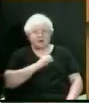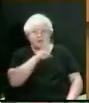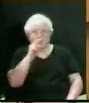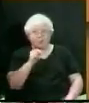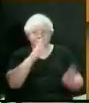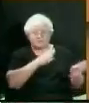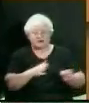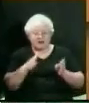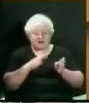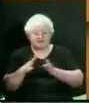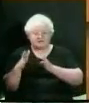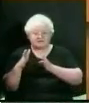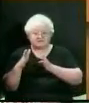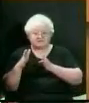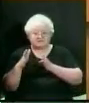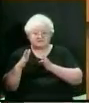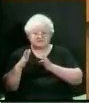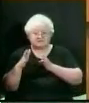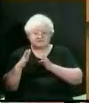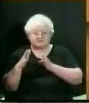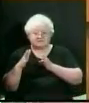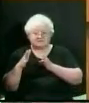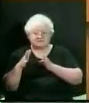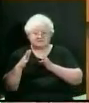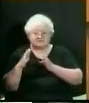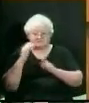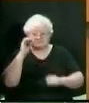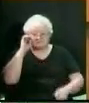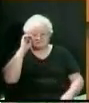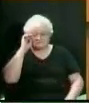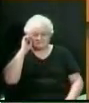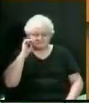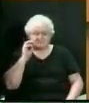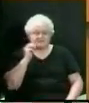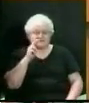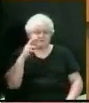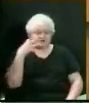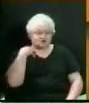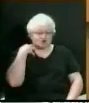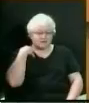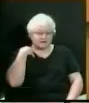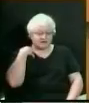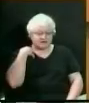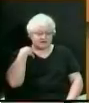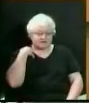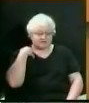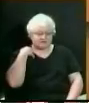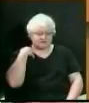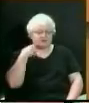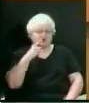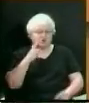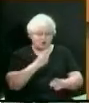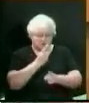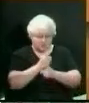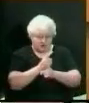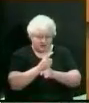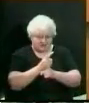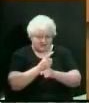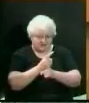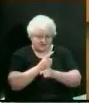Or we need to look at any type of revisions that we need to make? Mr. Chairman, you're correct.